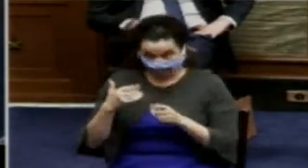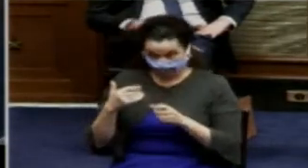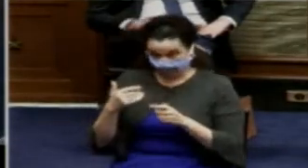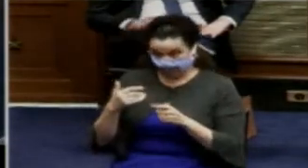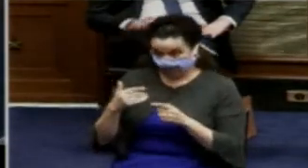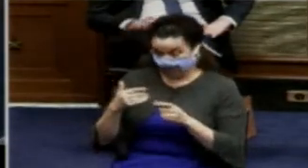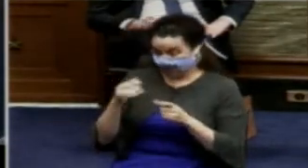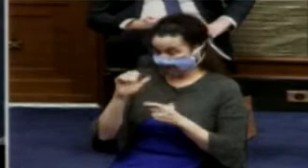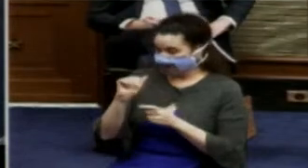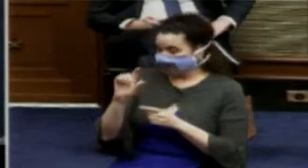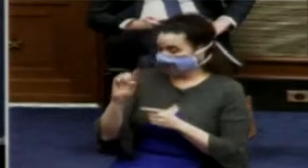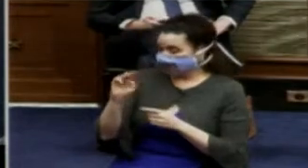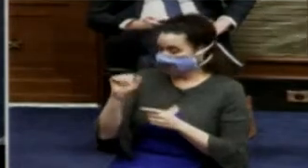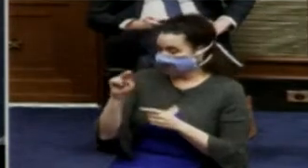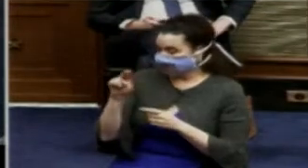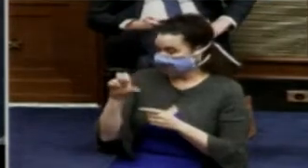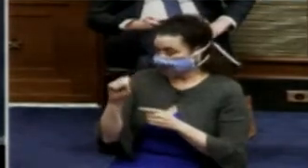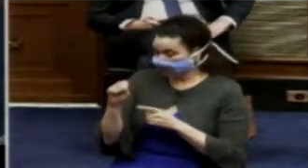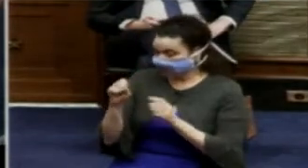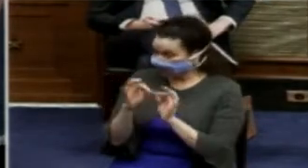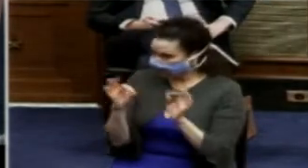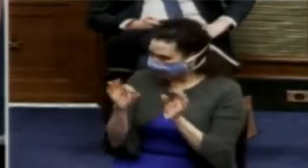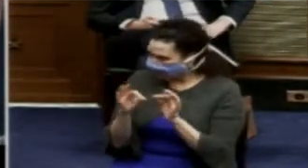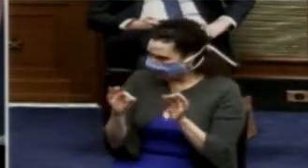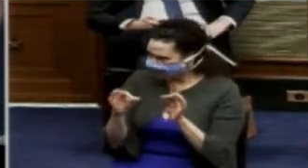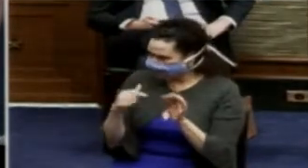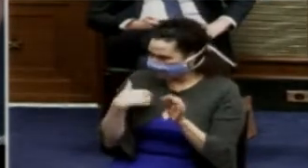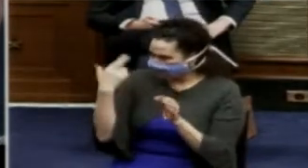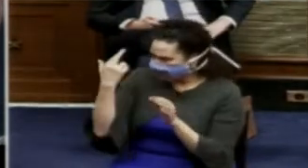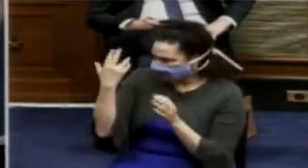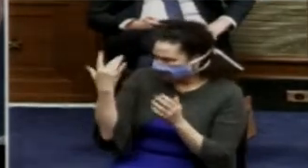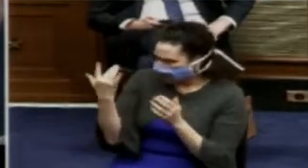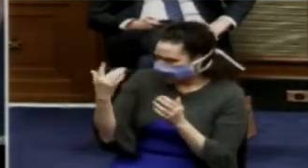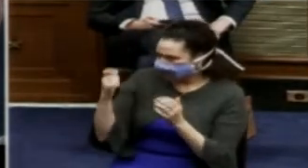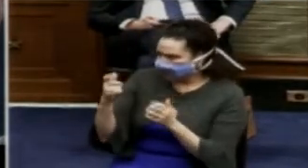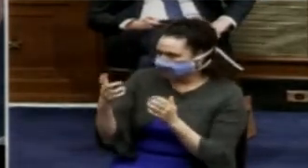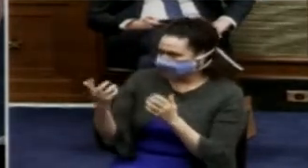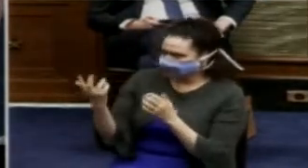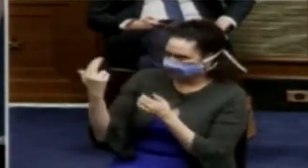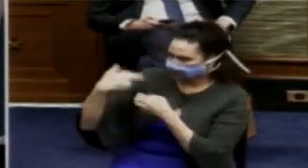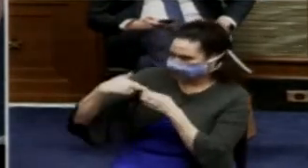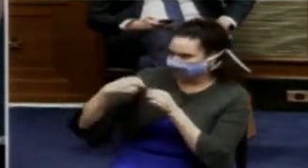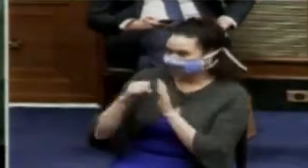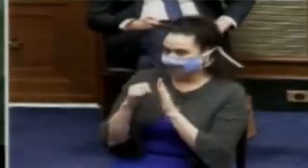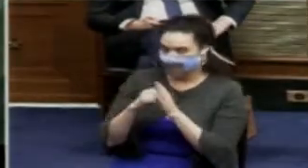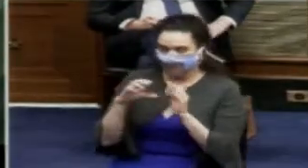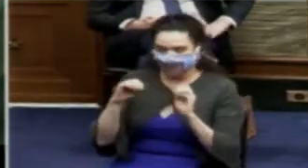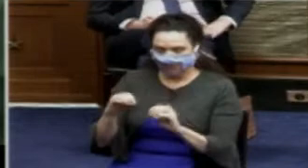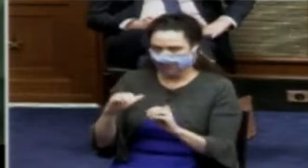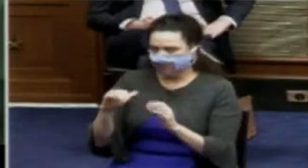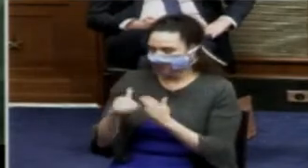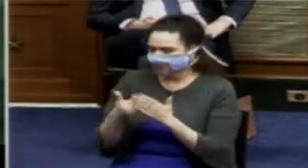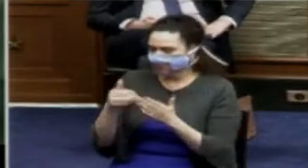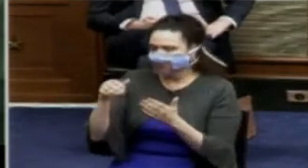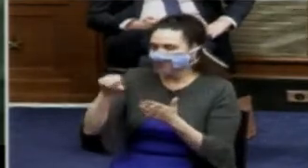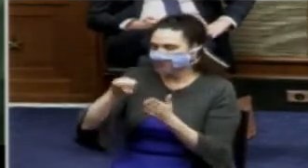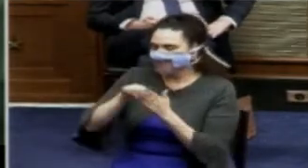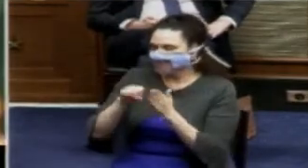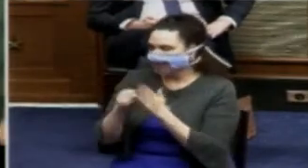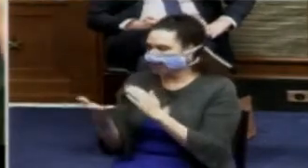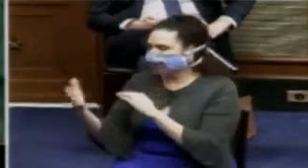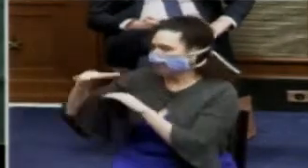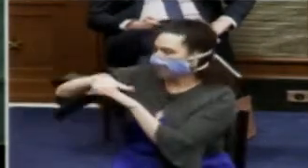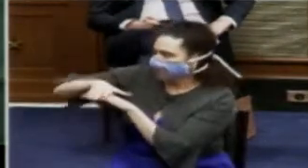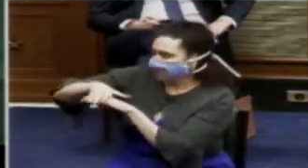clause? Yes, the conditions are that no new state can be formed within the jurisdiction of another state, nor